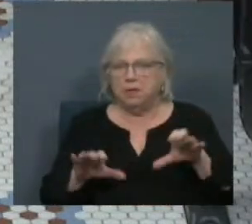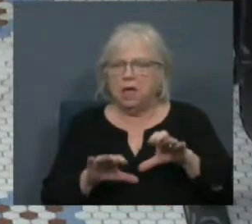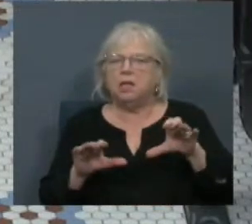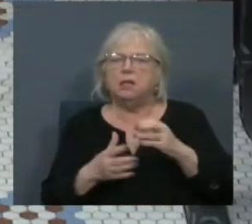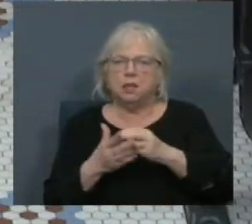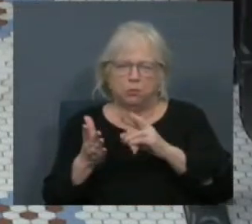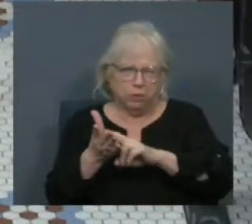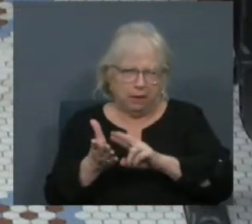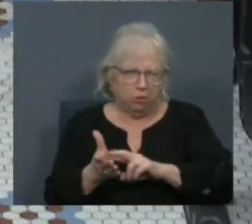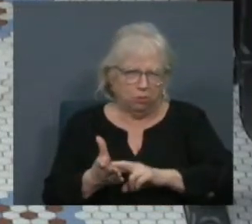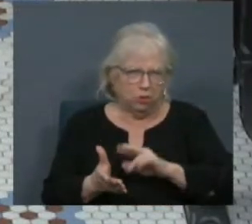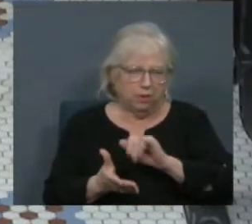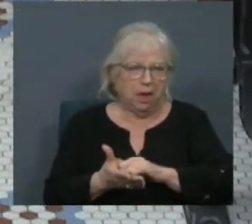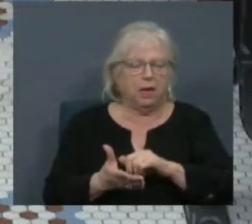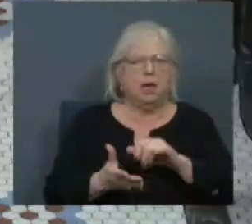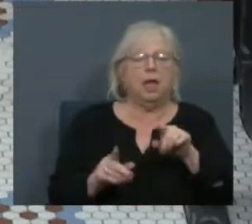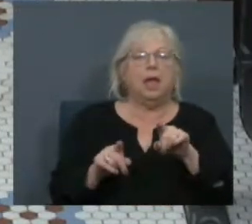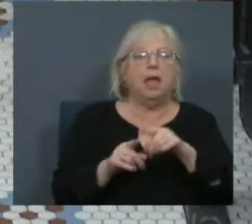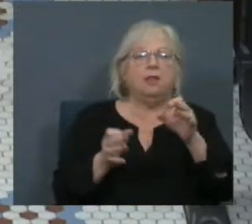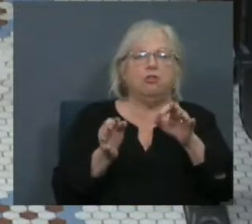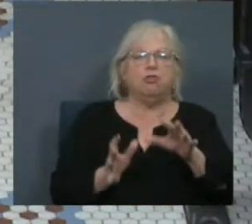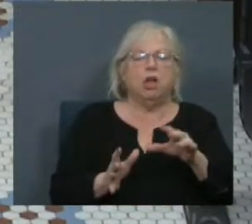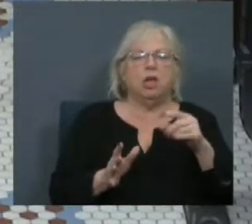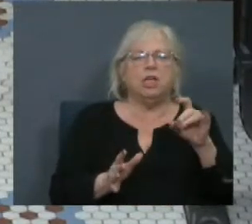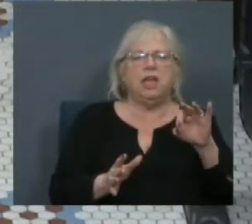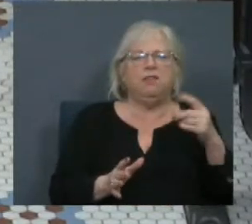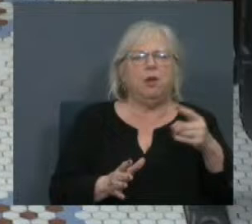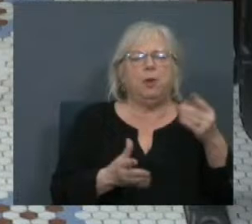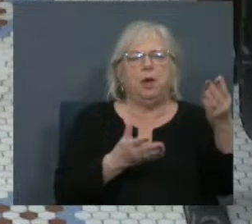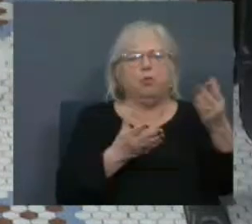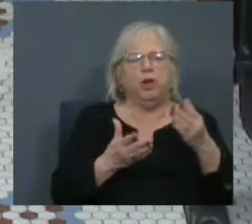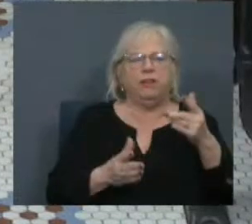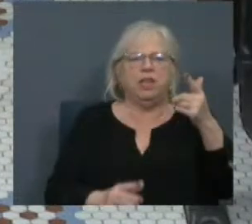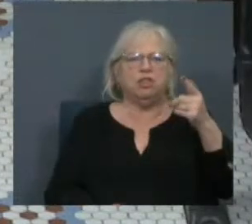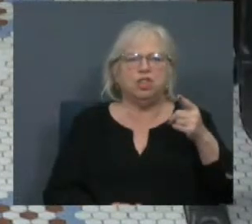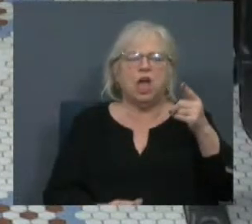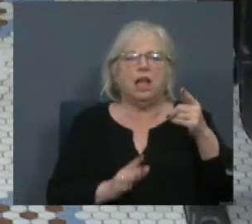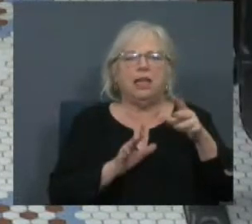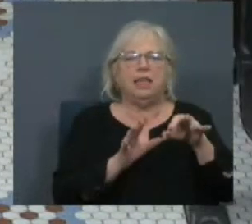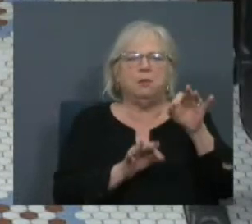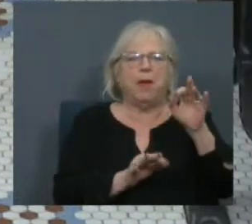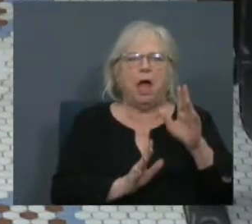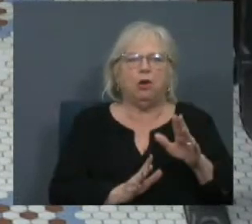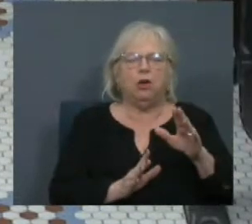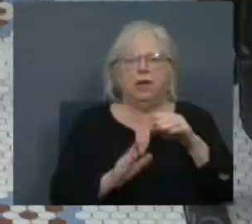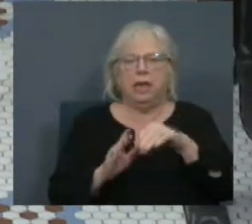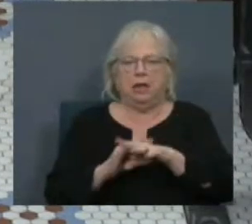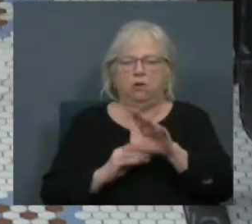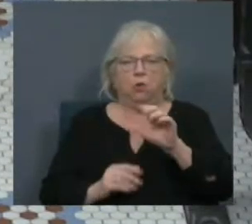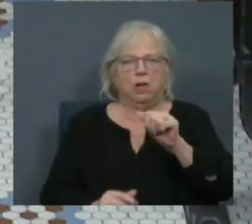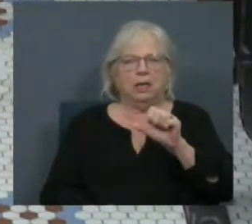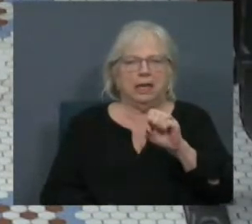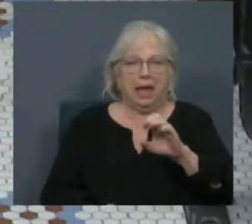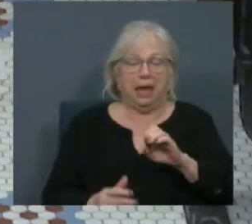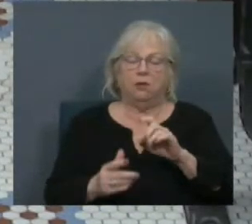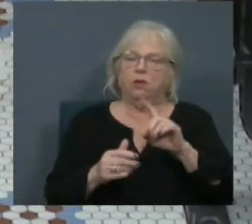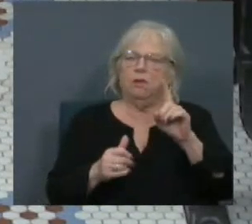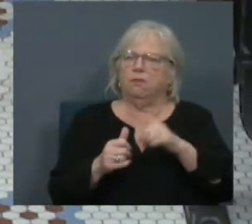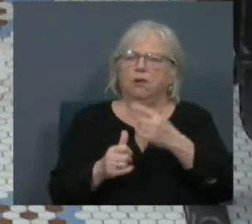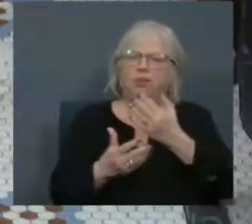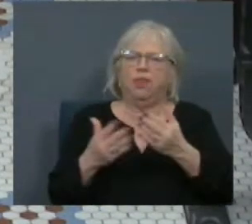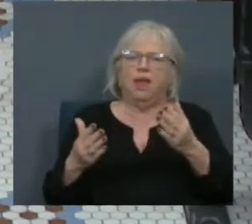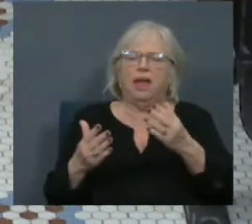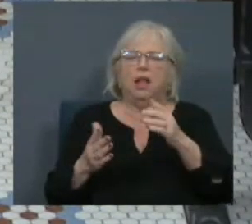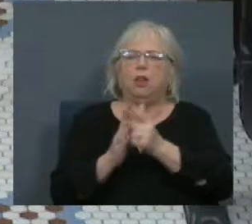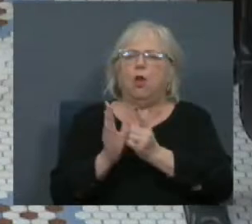As a judge, if somebody brings shot spotter evidence into a case, one of the first things the lawyer is going to do